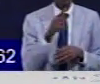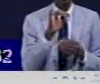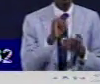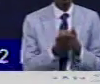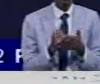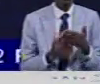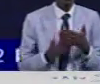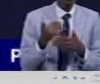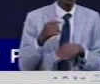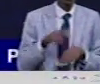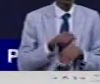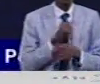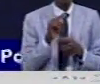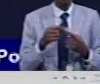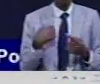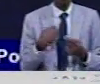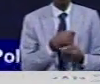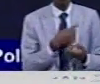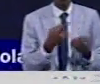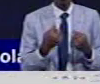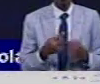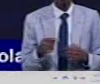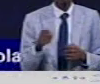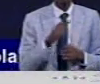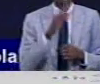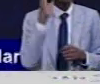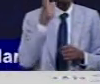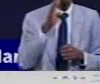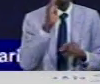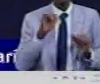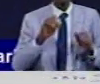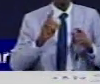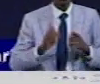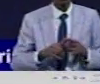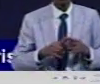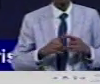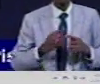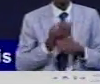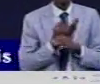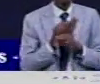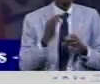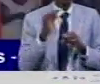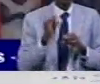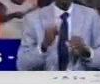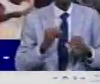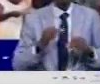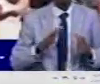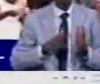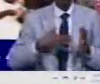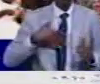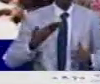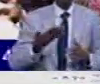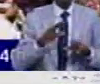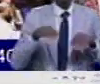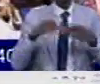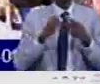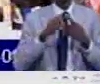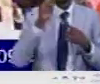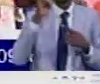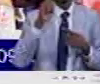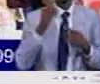Thank you for hearing us. In Jesus' name we pray. You may open your